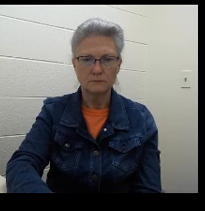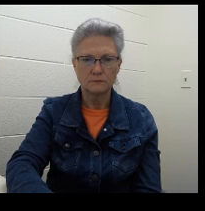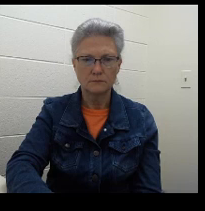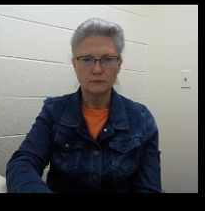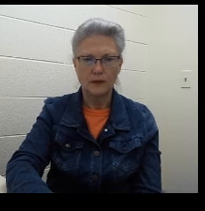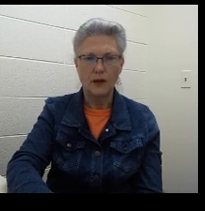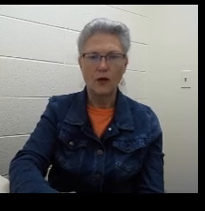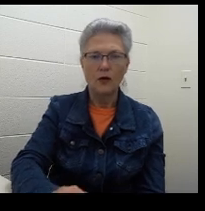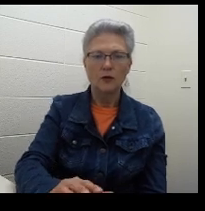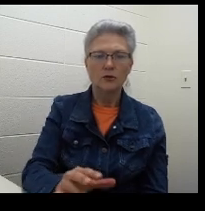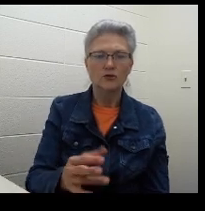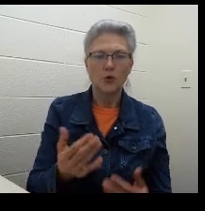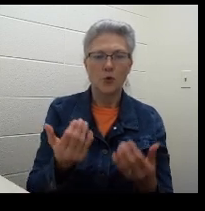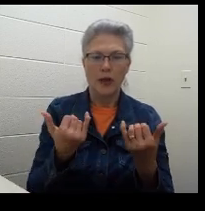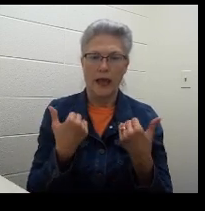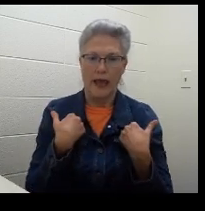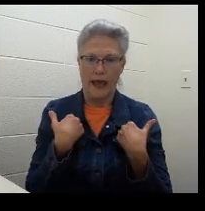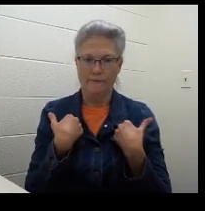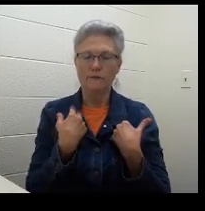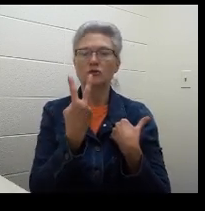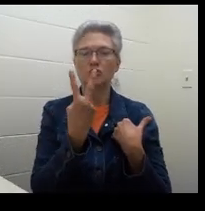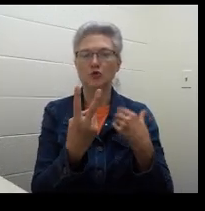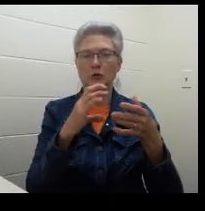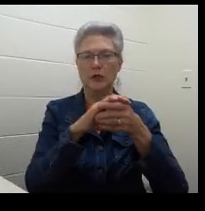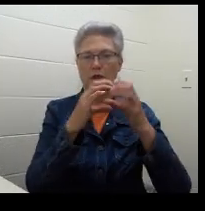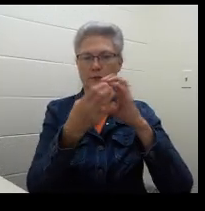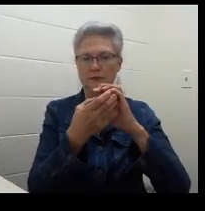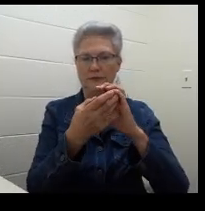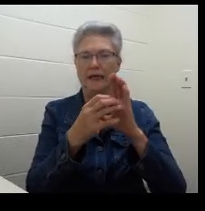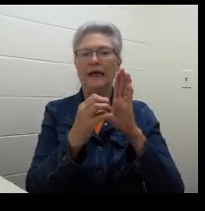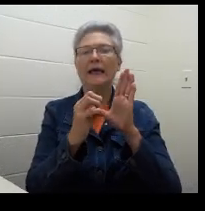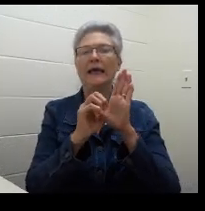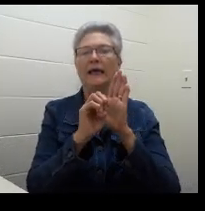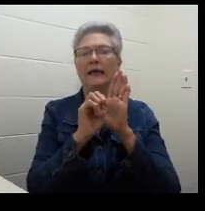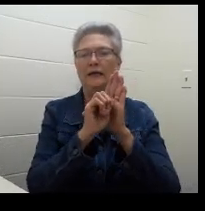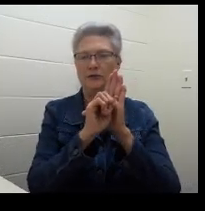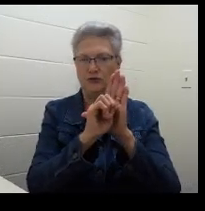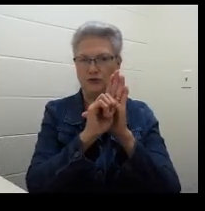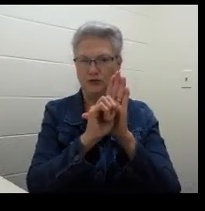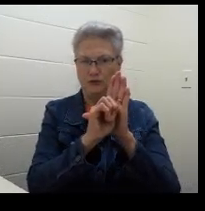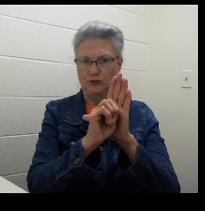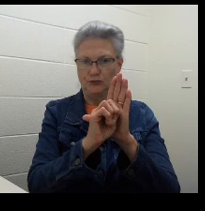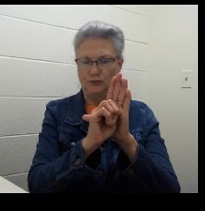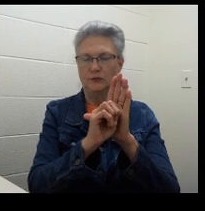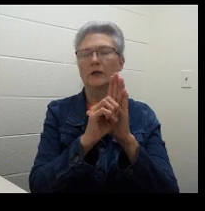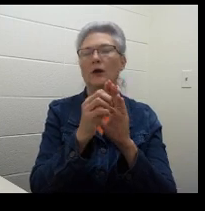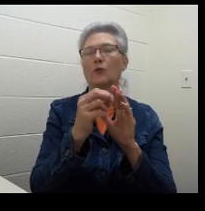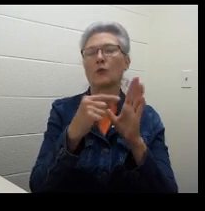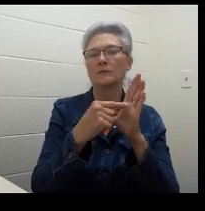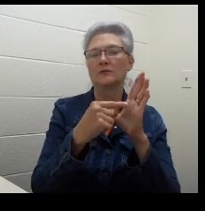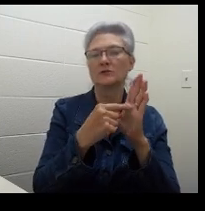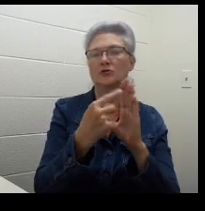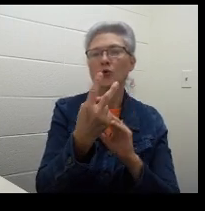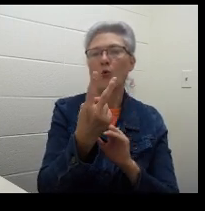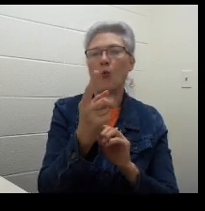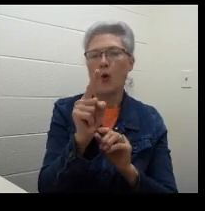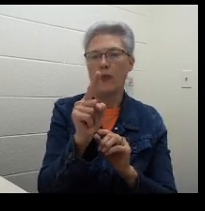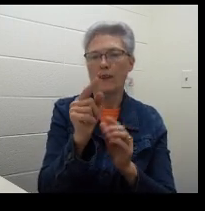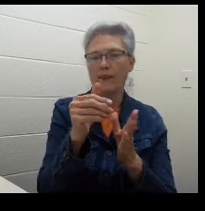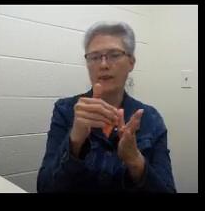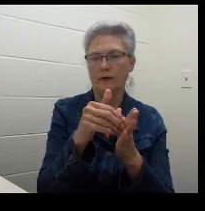example, we have two big cubes. Each of them represents 1,000, so we have